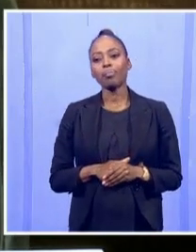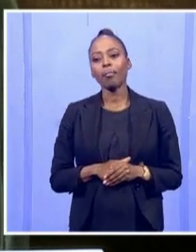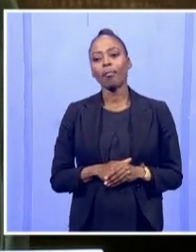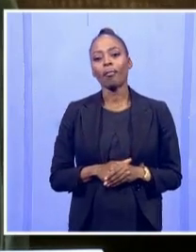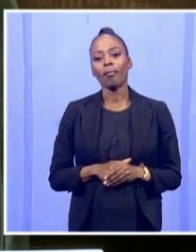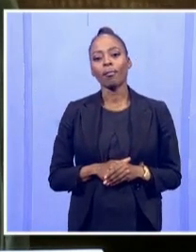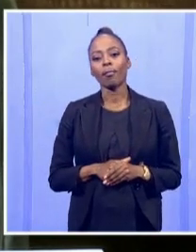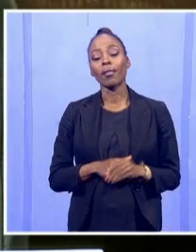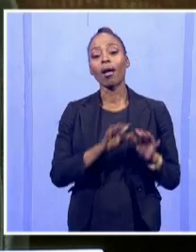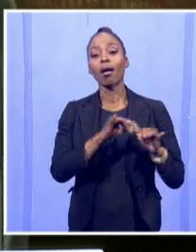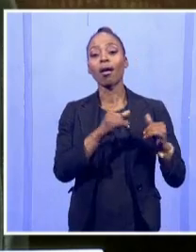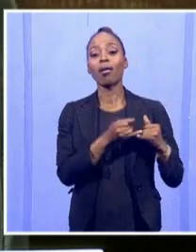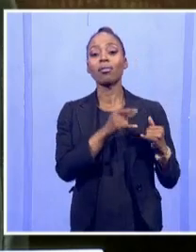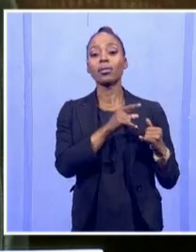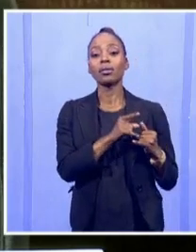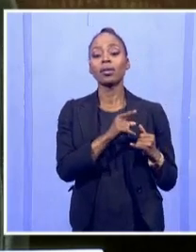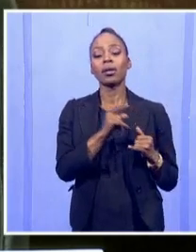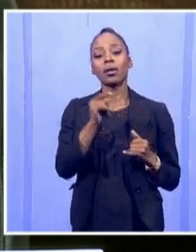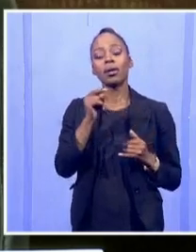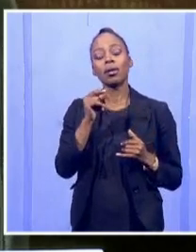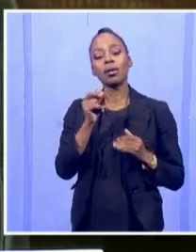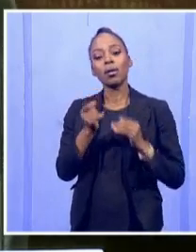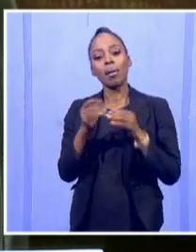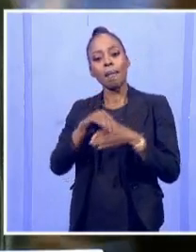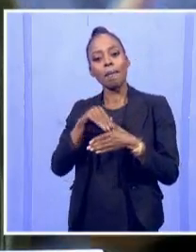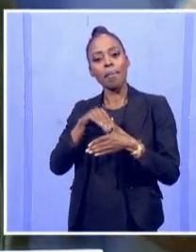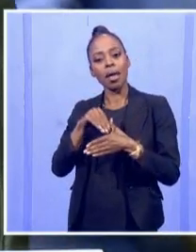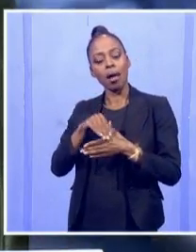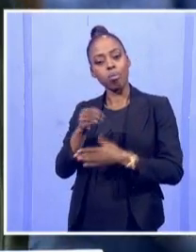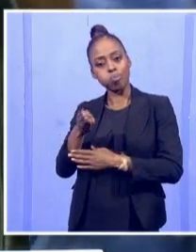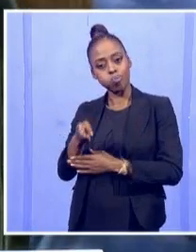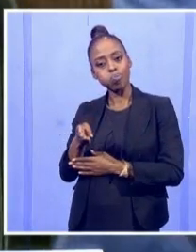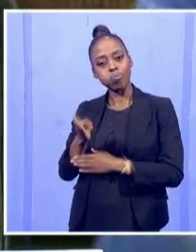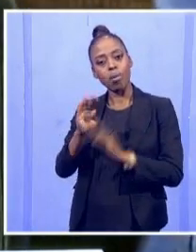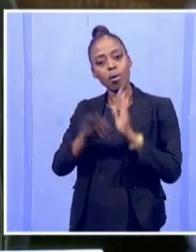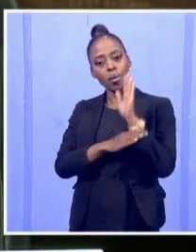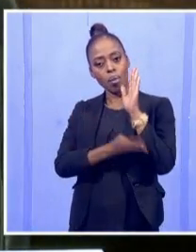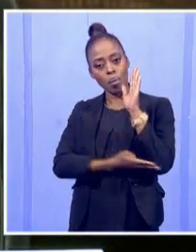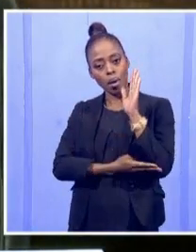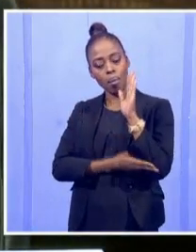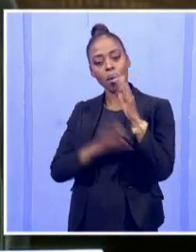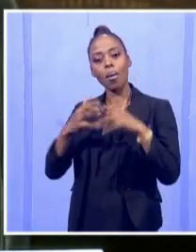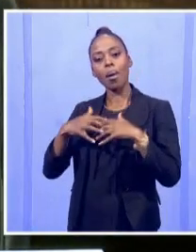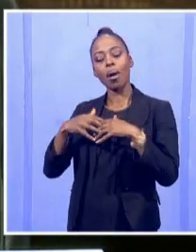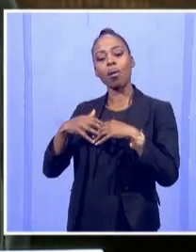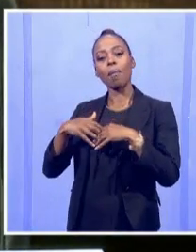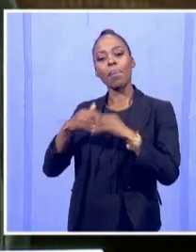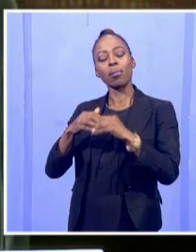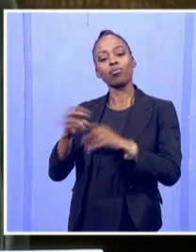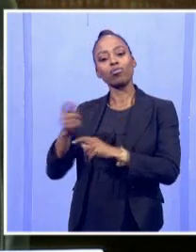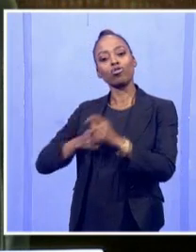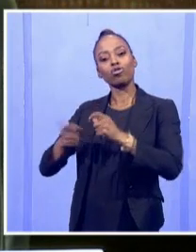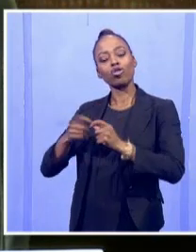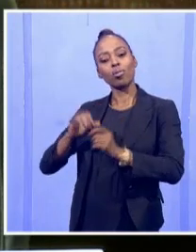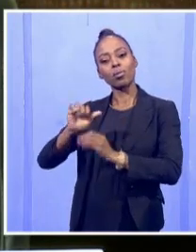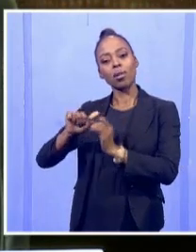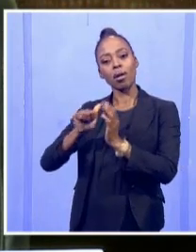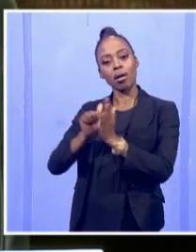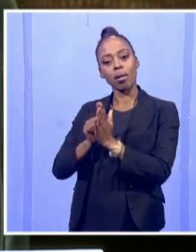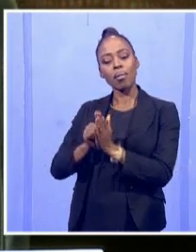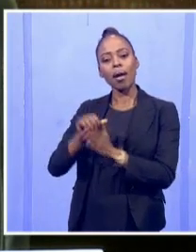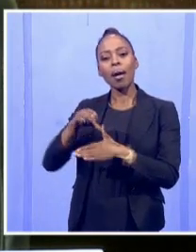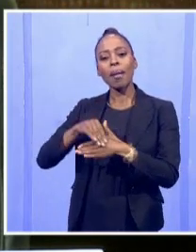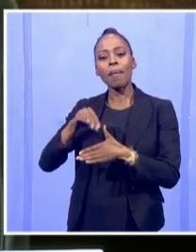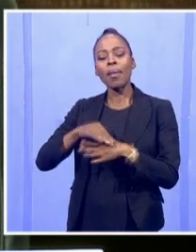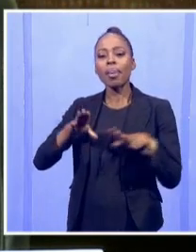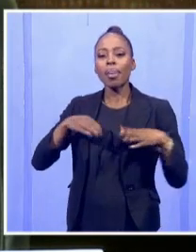One of the companies where we had the meat in Dubai will now also be opening a store in Saudi Arabia. And our meat is accepted